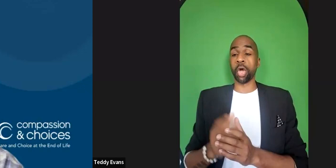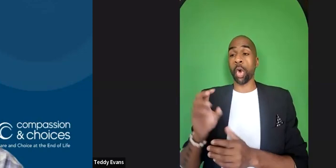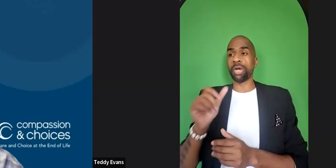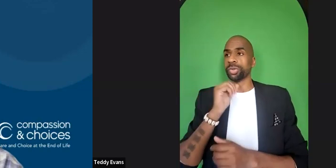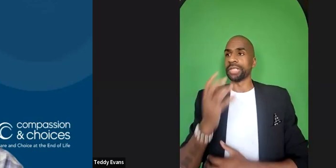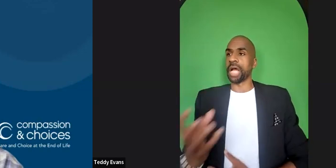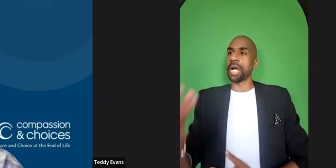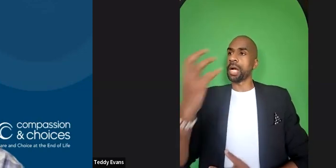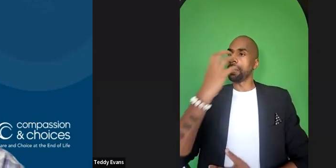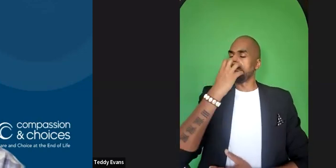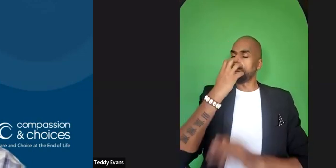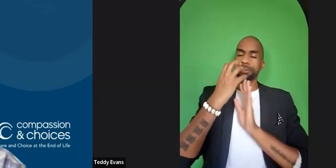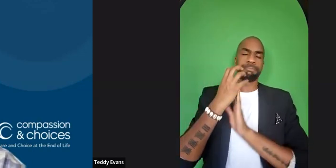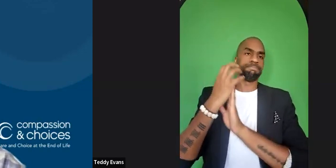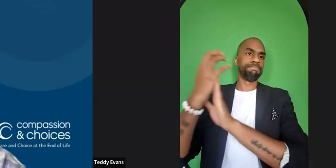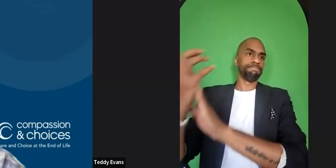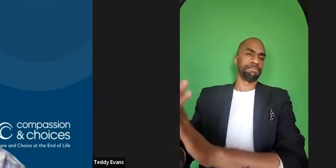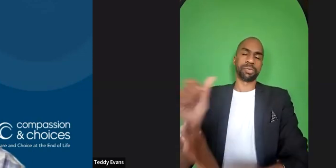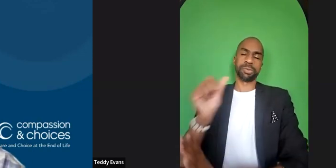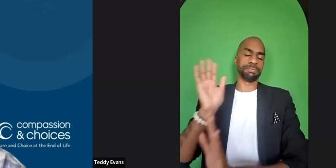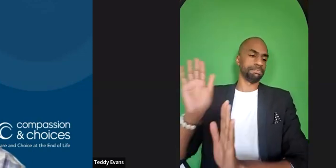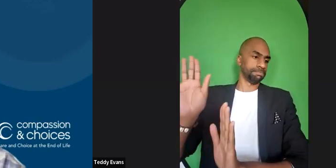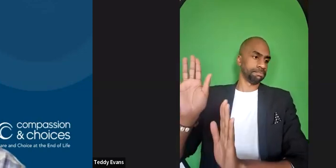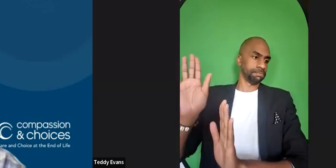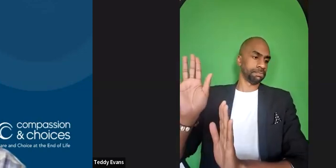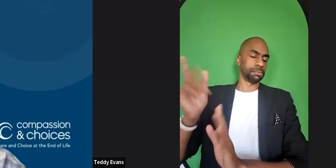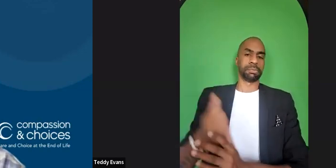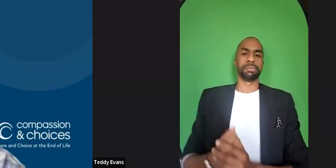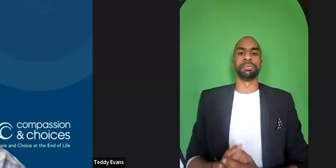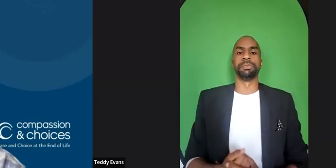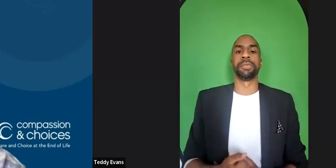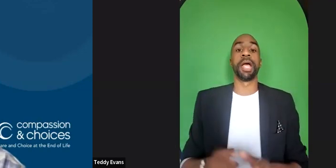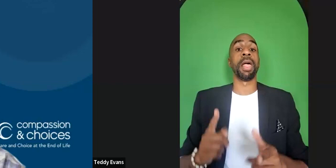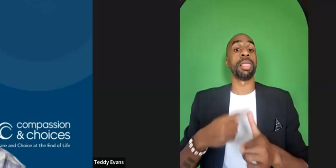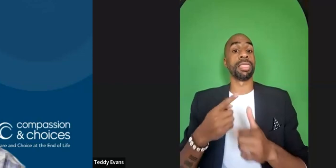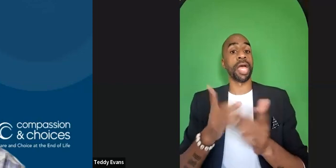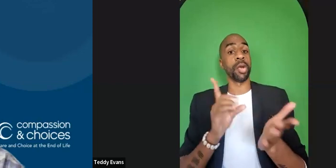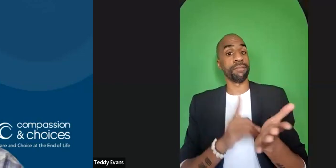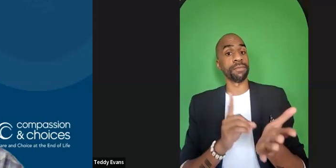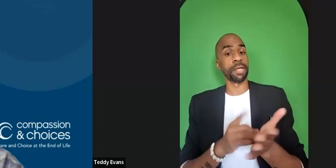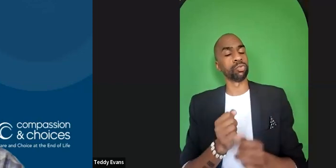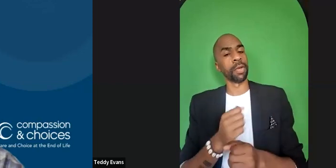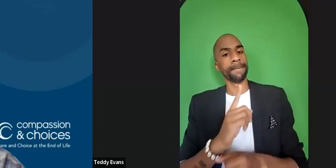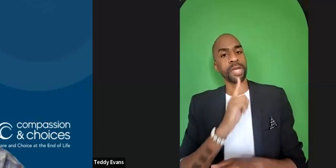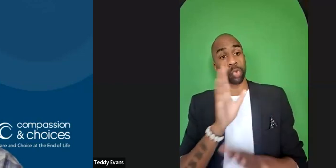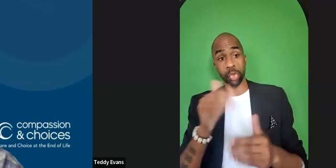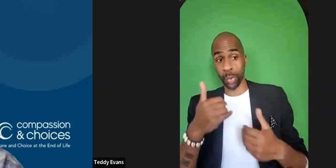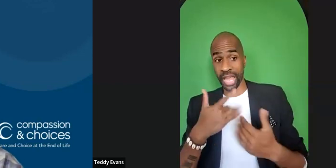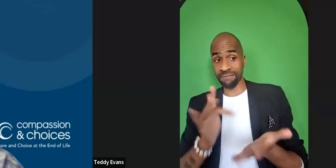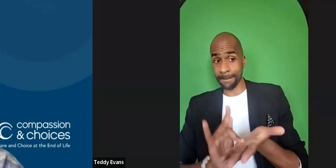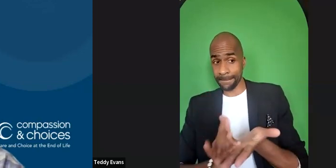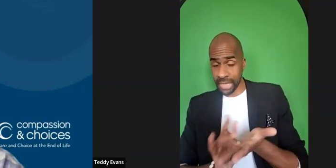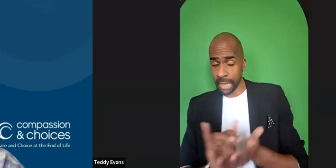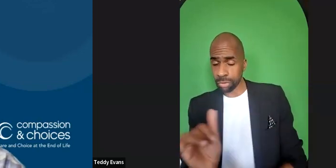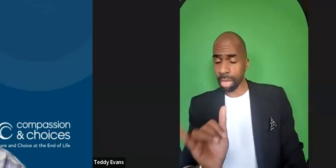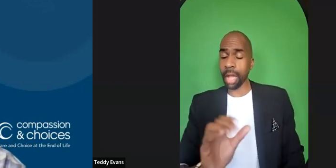when you normally would. But at that time, we, as palliative care docs, would want to make sure that you have medications like opioids. An